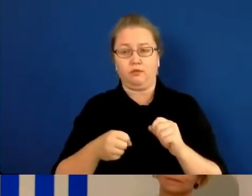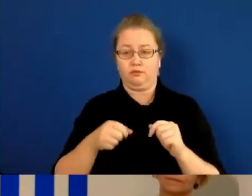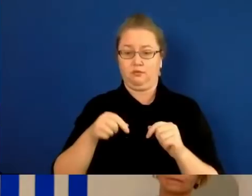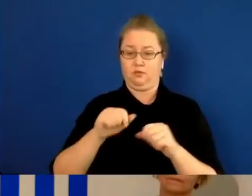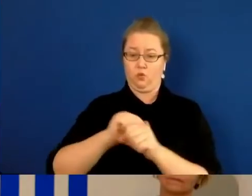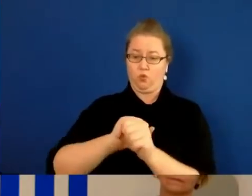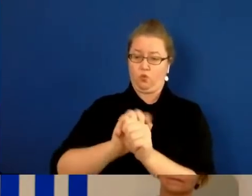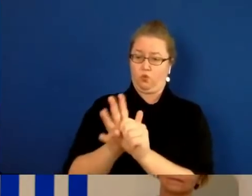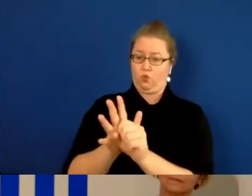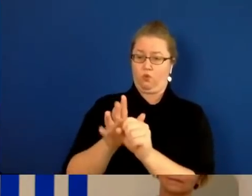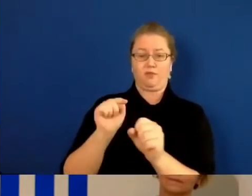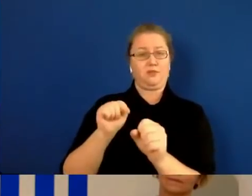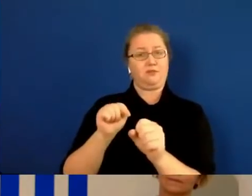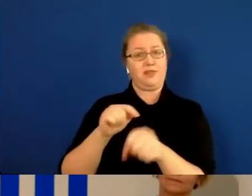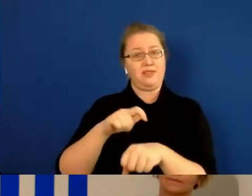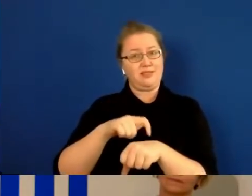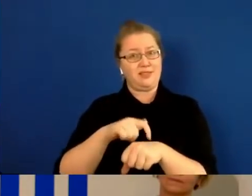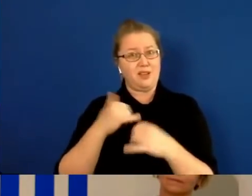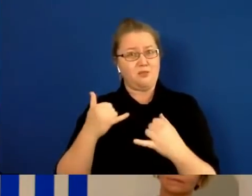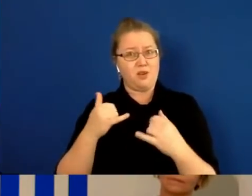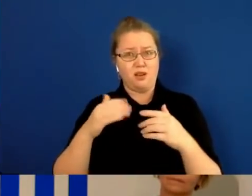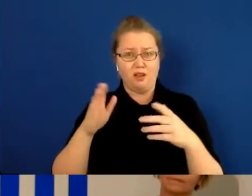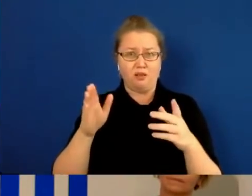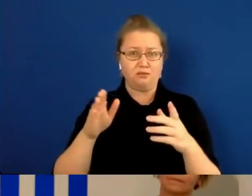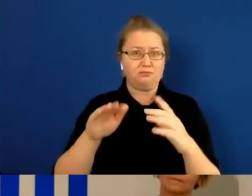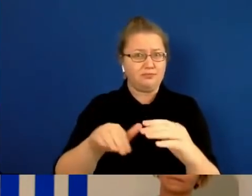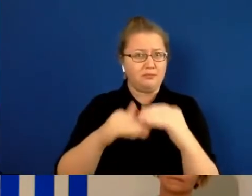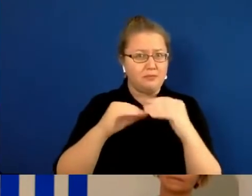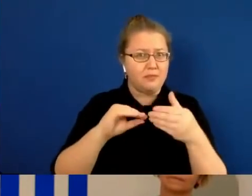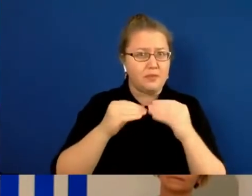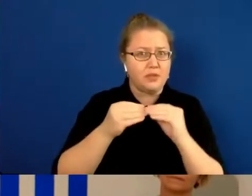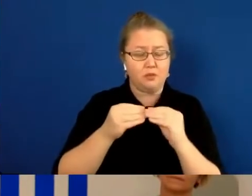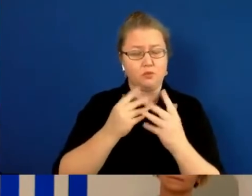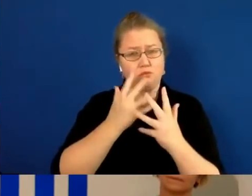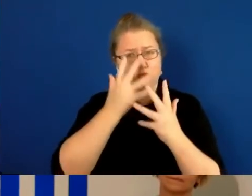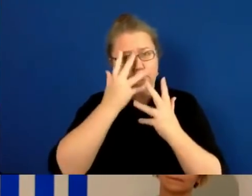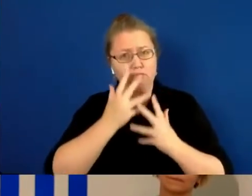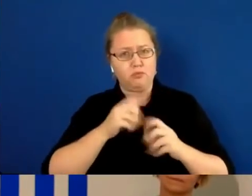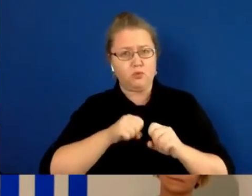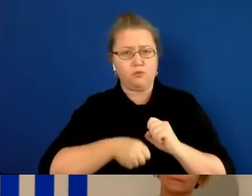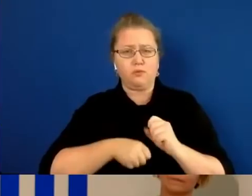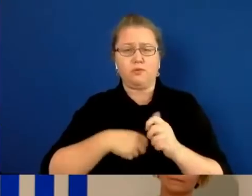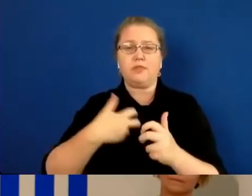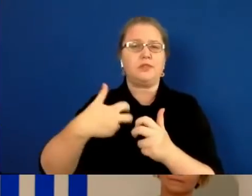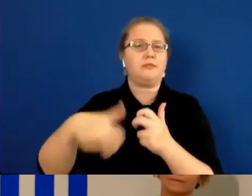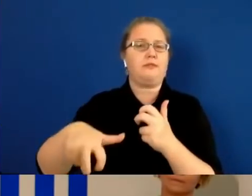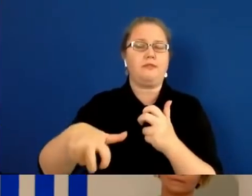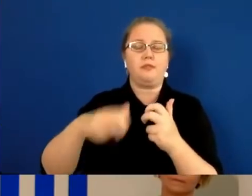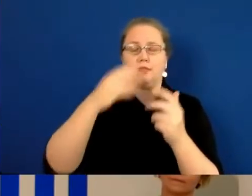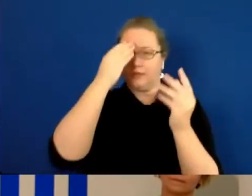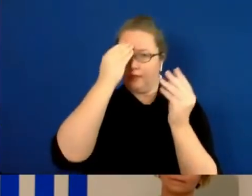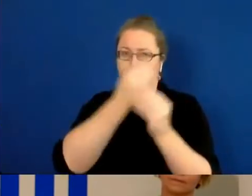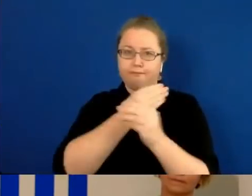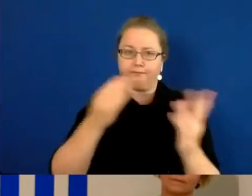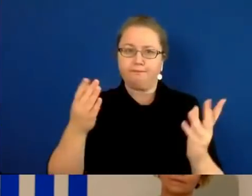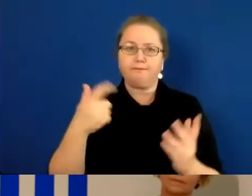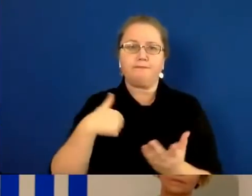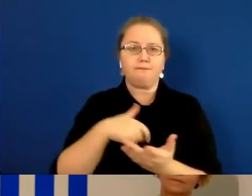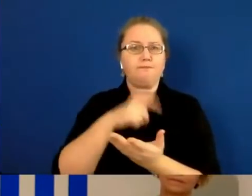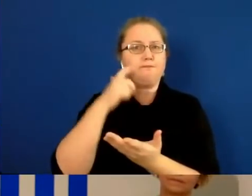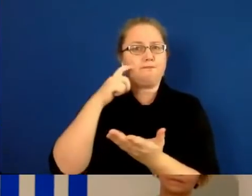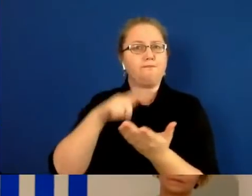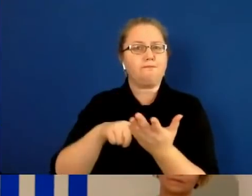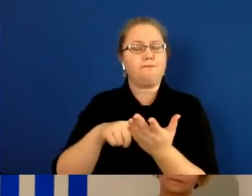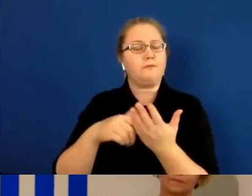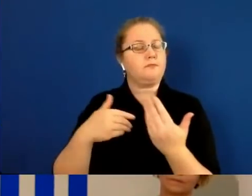passed away lives in the Fraser Health Authority from COVID-19. Dr. Henry spoke movingly, I